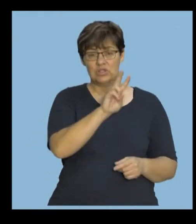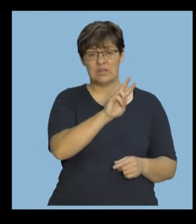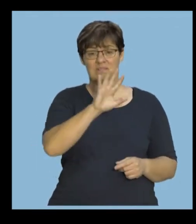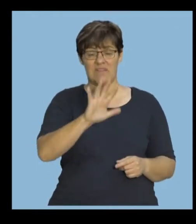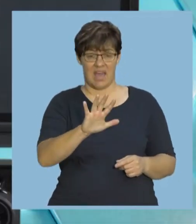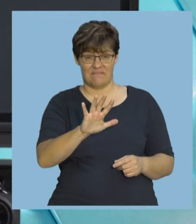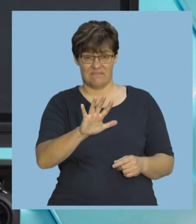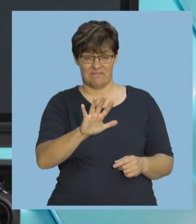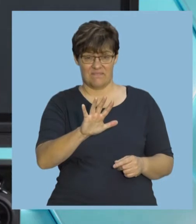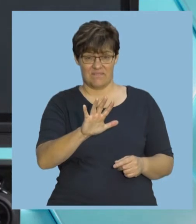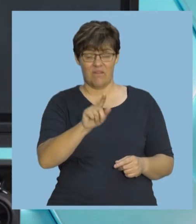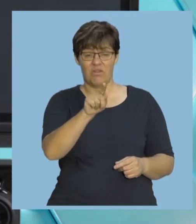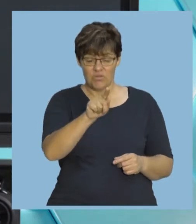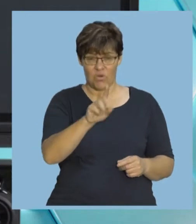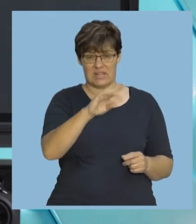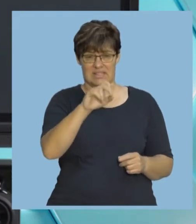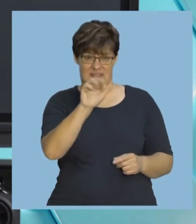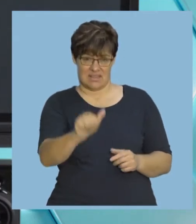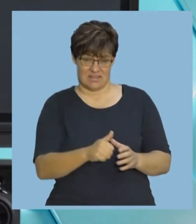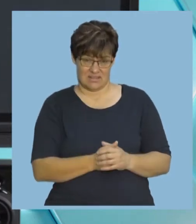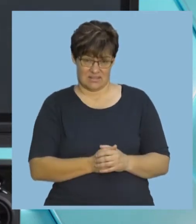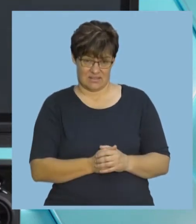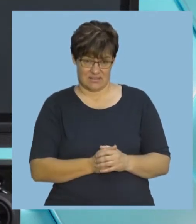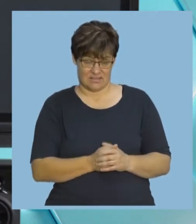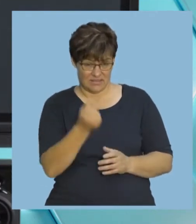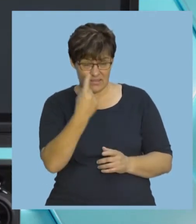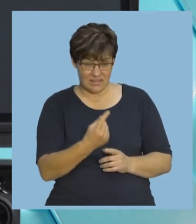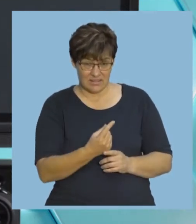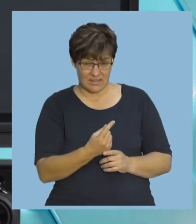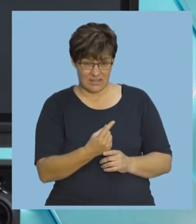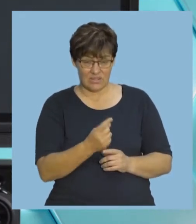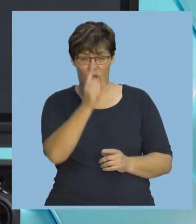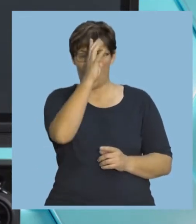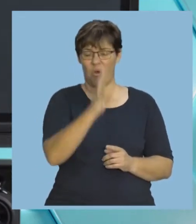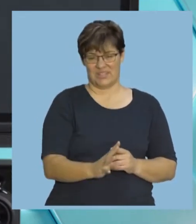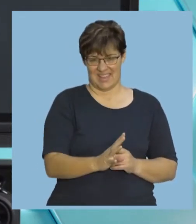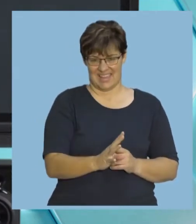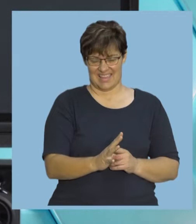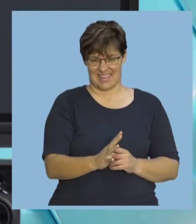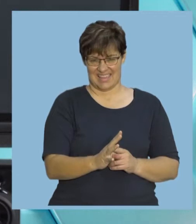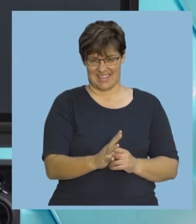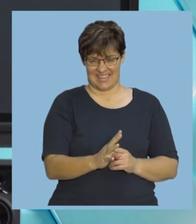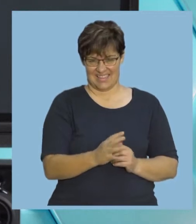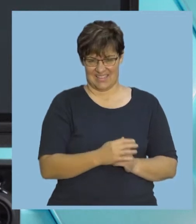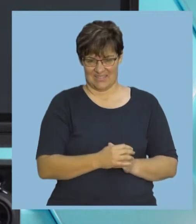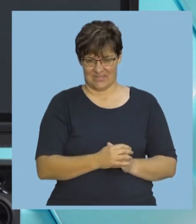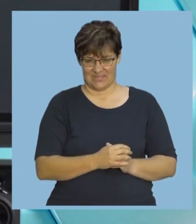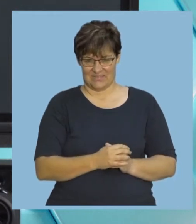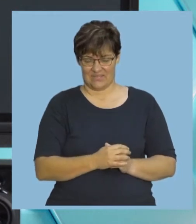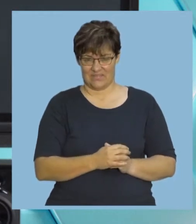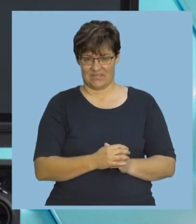actually 25% of your data. Okay, does that make sense? It's the quarter of the